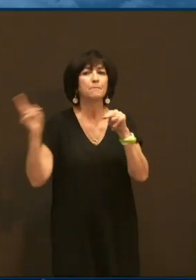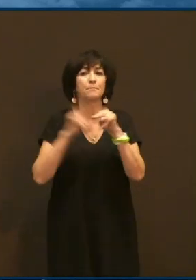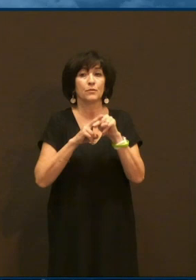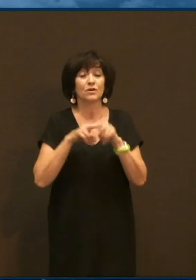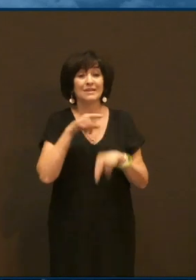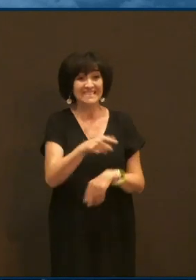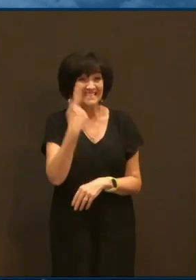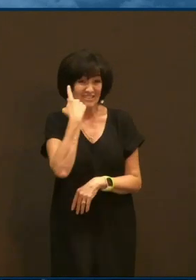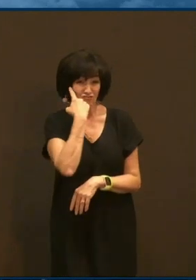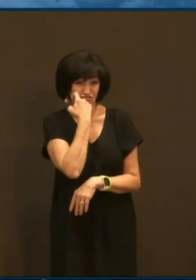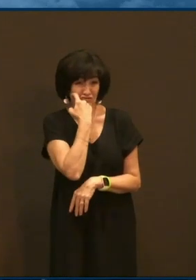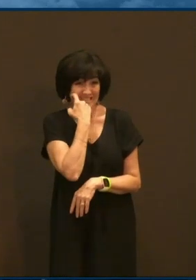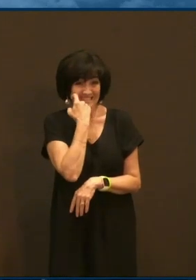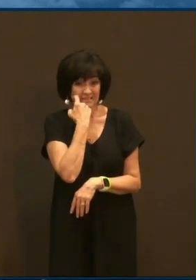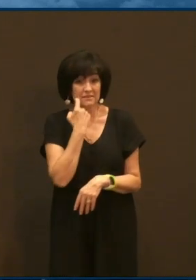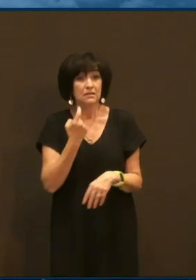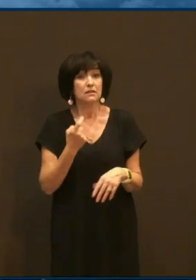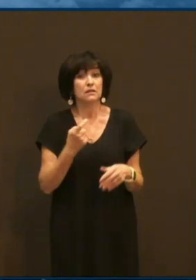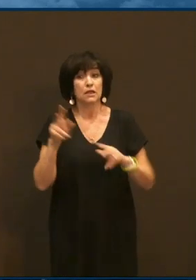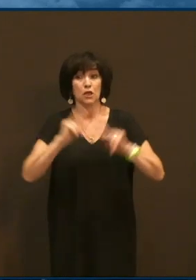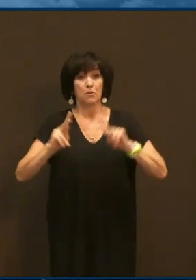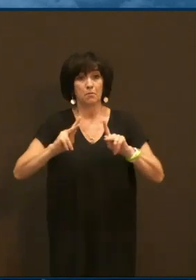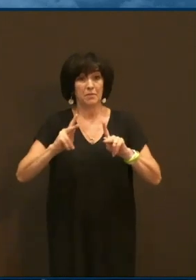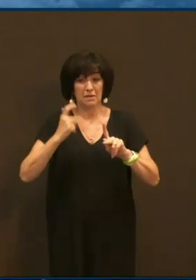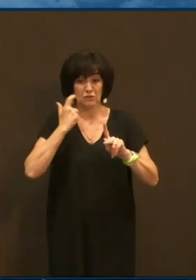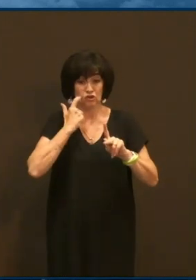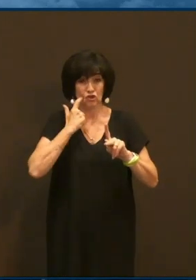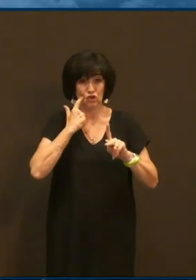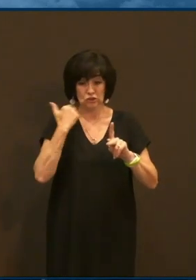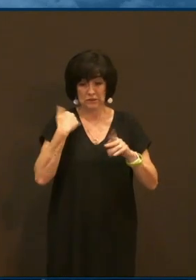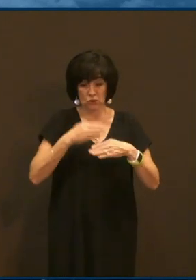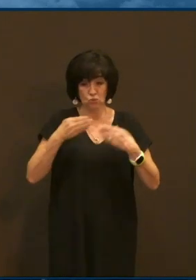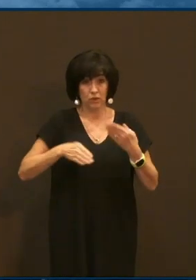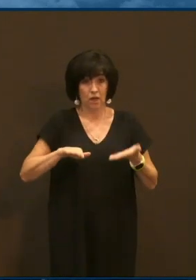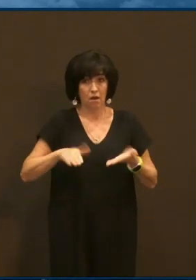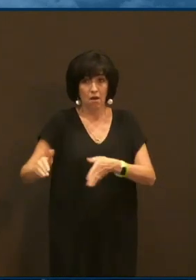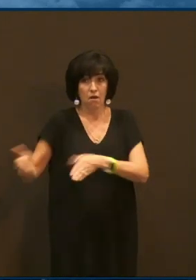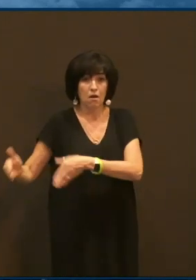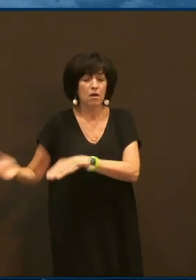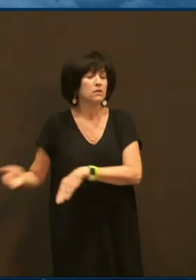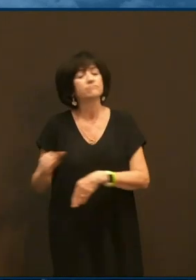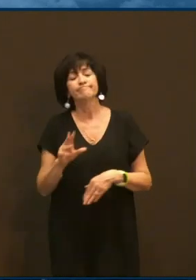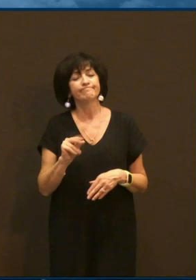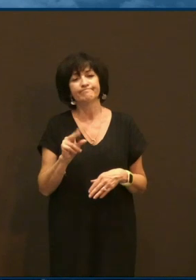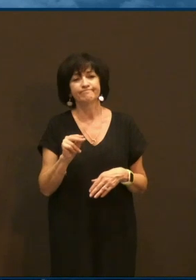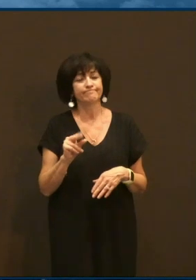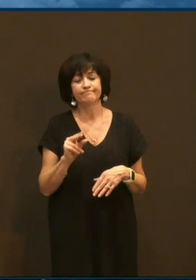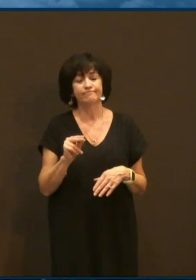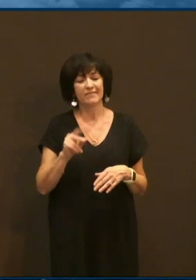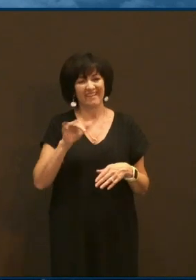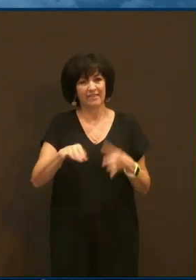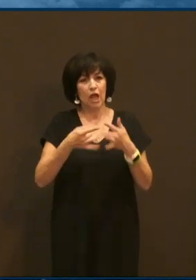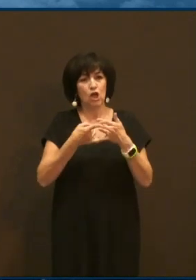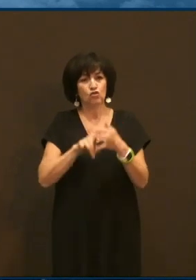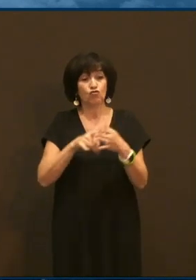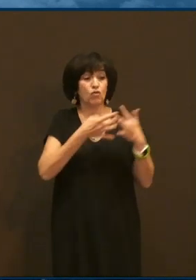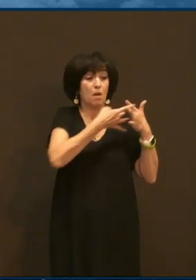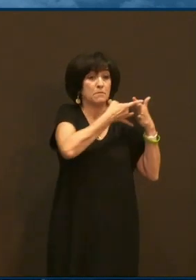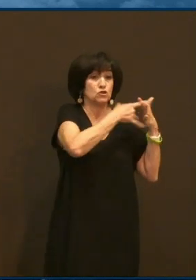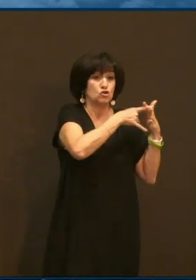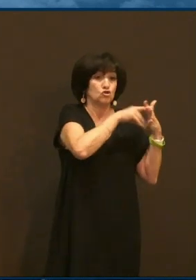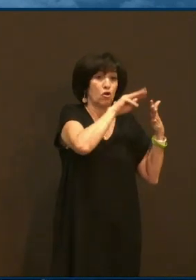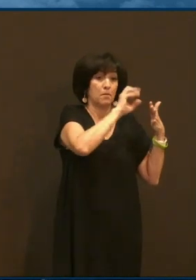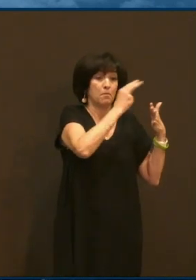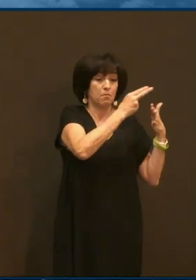not new deaths. These are deaths that have occurred from the very beginning of this pandemic.